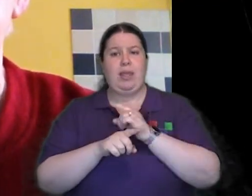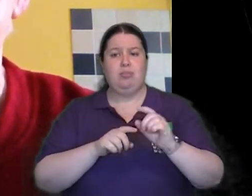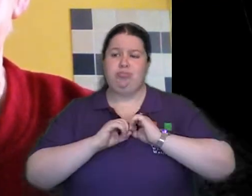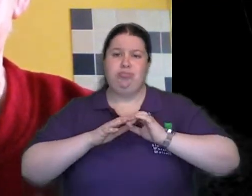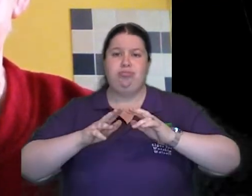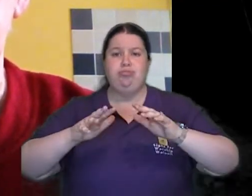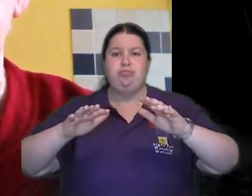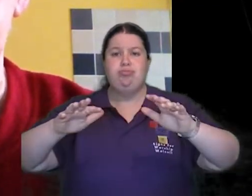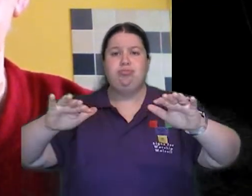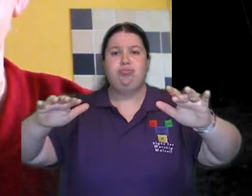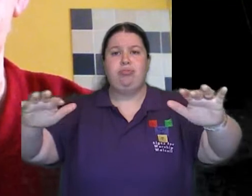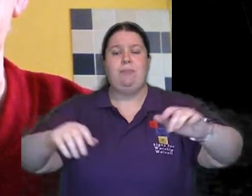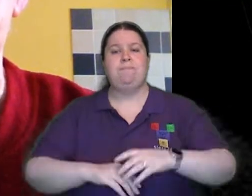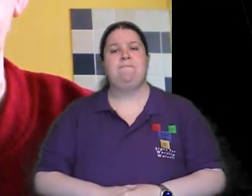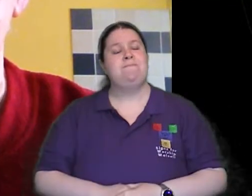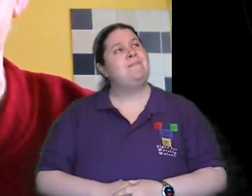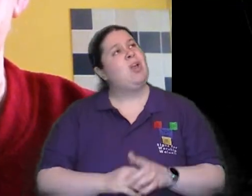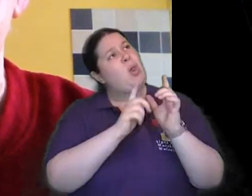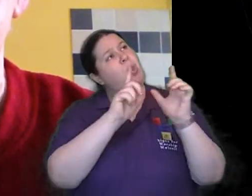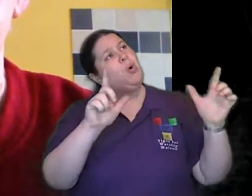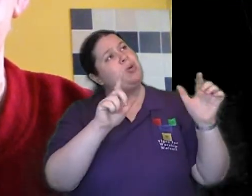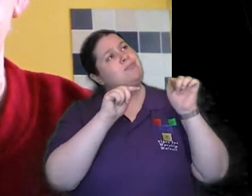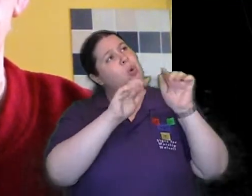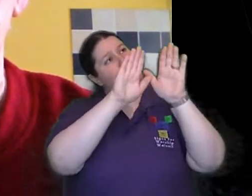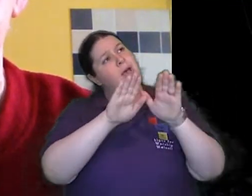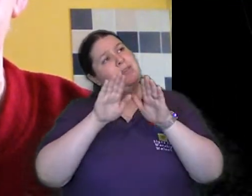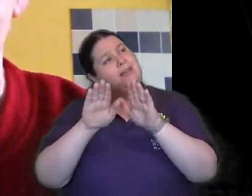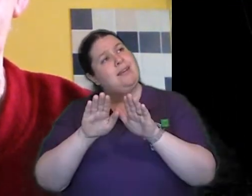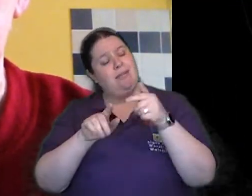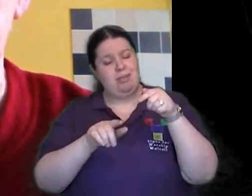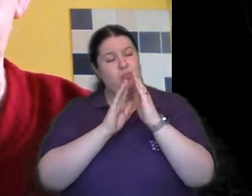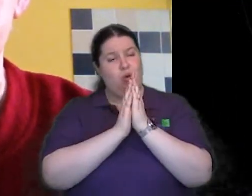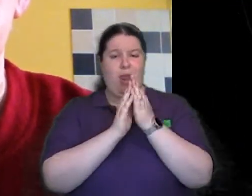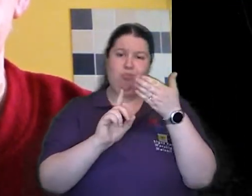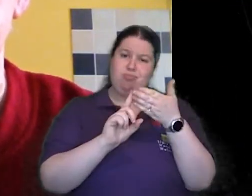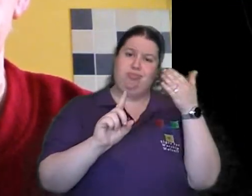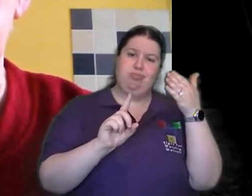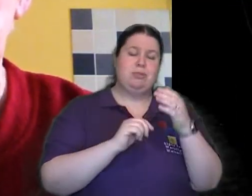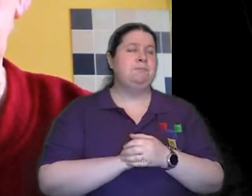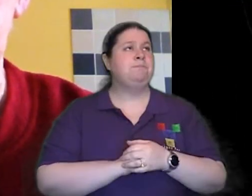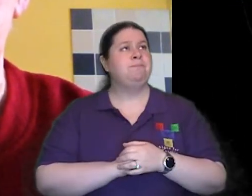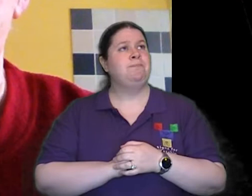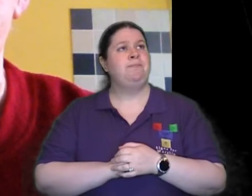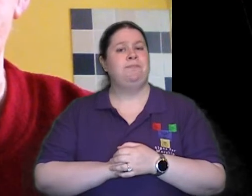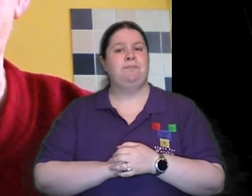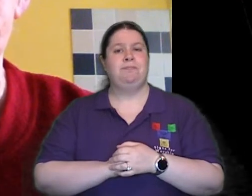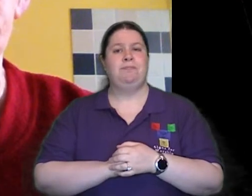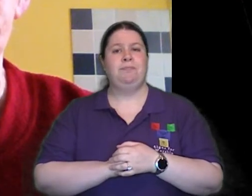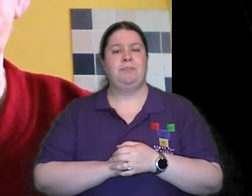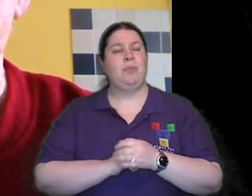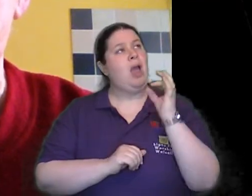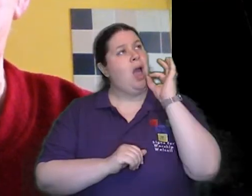service, which reaches well beyond the parish boundaries. Lord, in your mercy, hear our prayer.